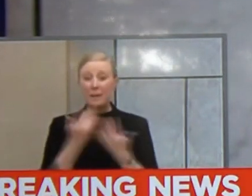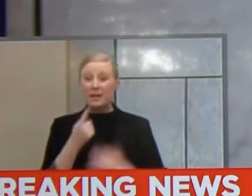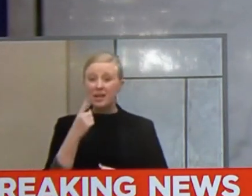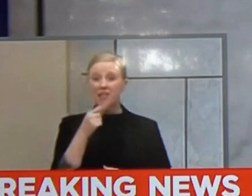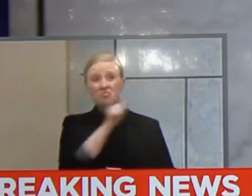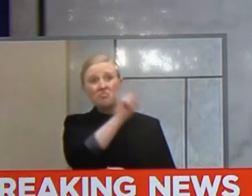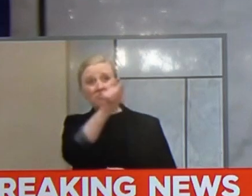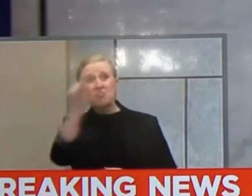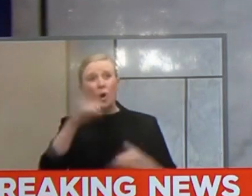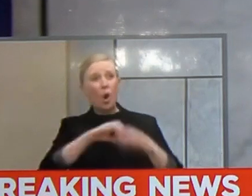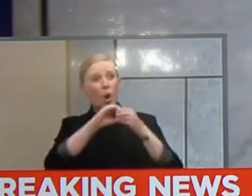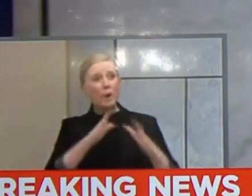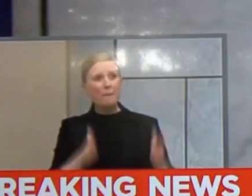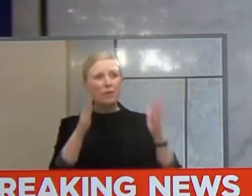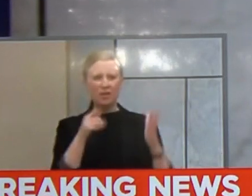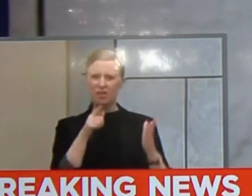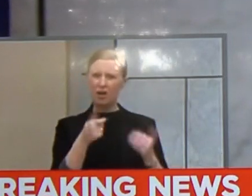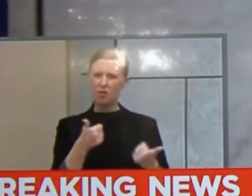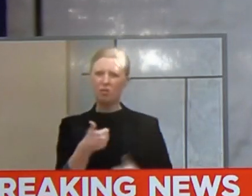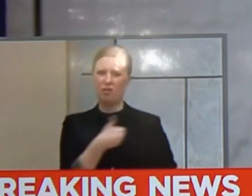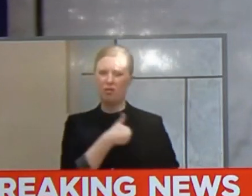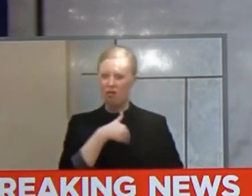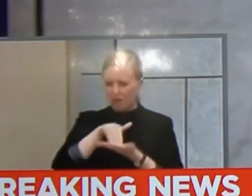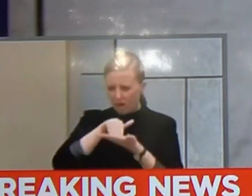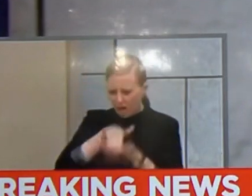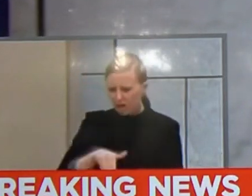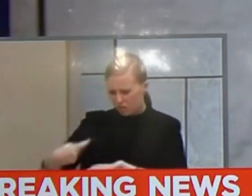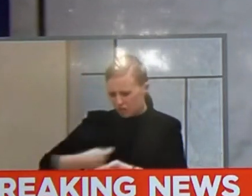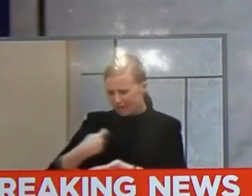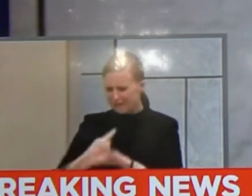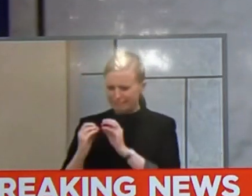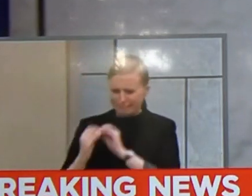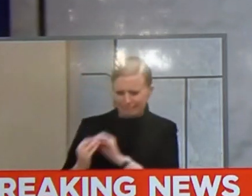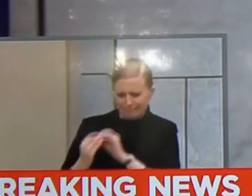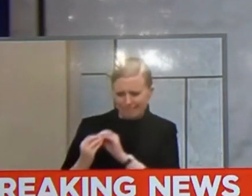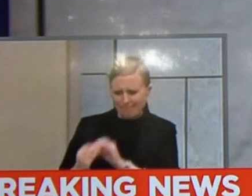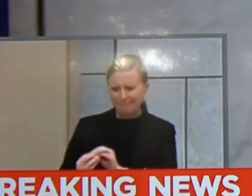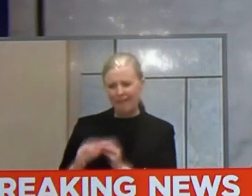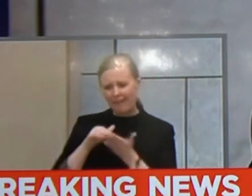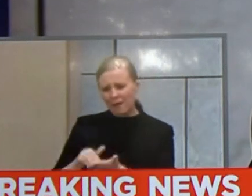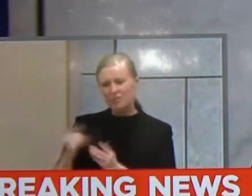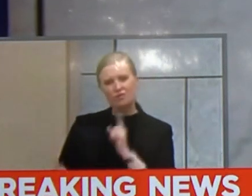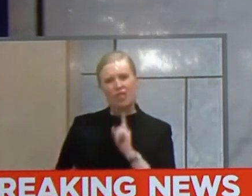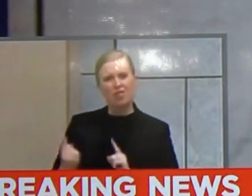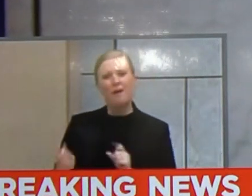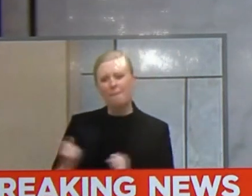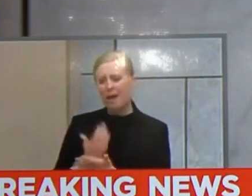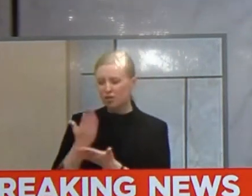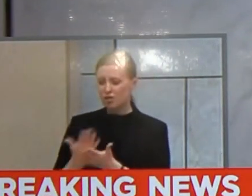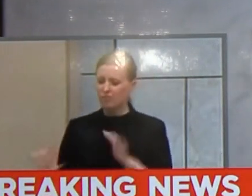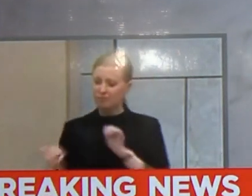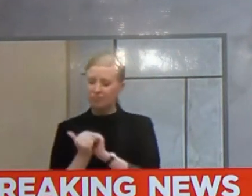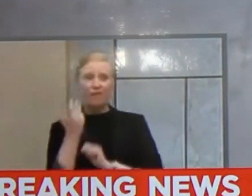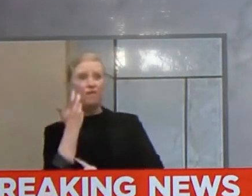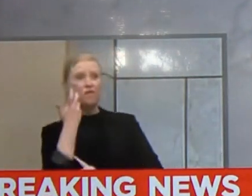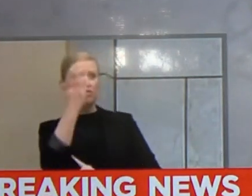doing the right thing, talking to their tenants, understanding that they both need each other and coming to sensible arrangements that help them both get